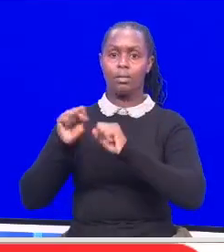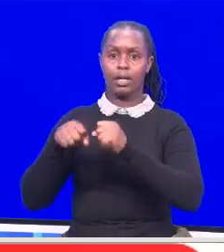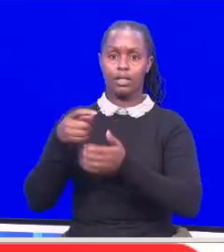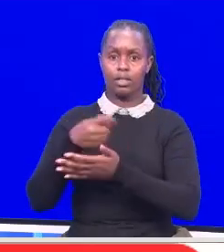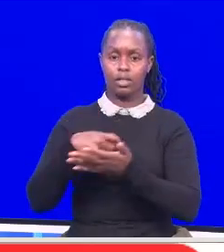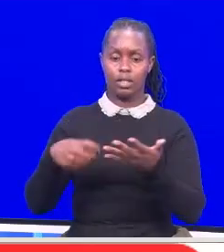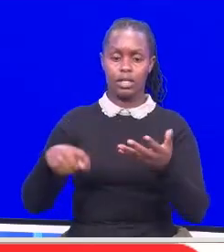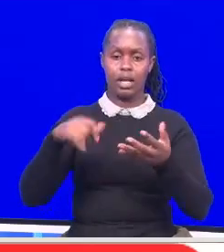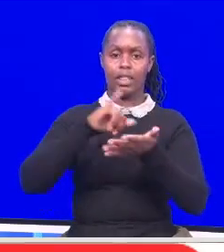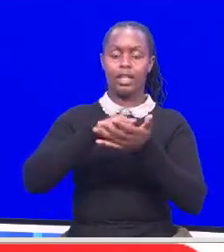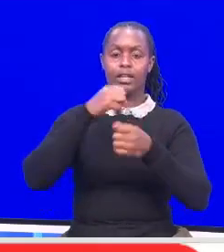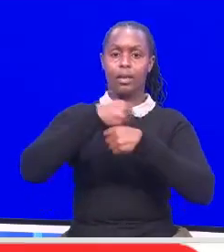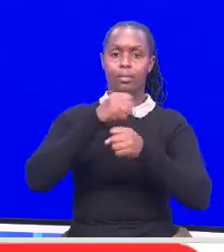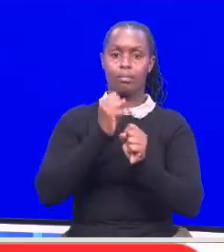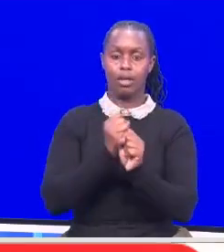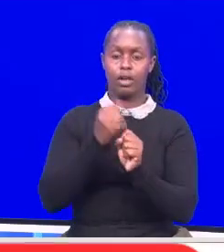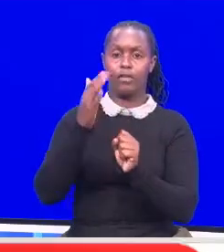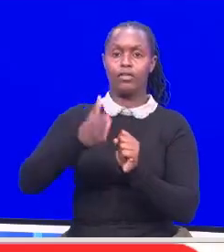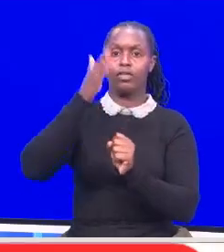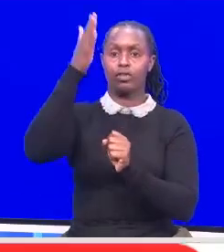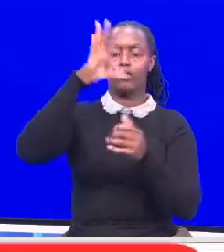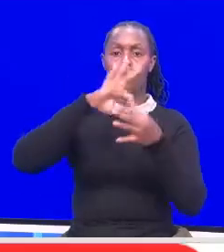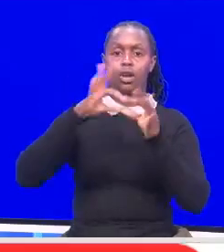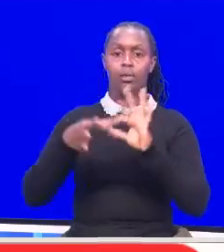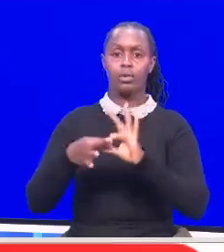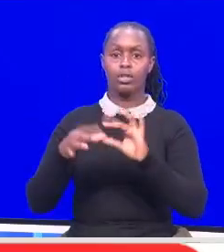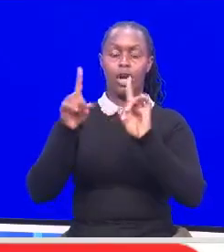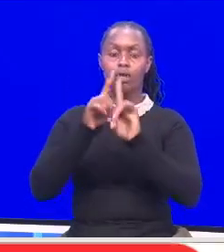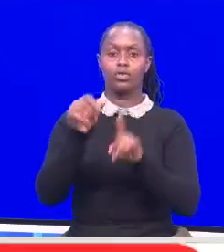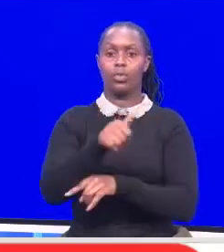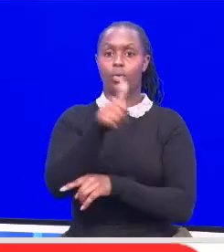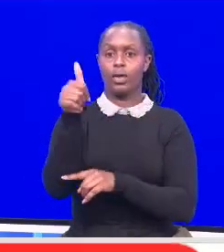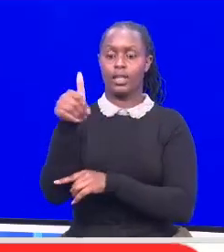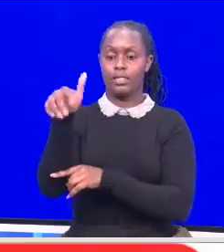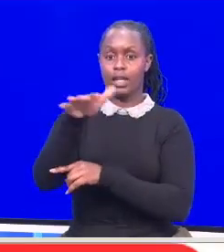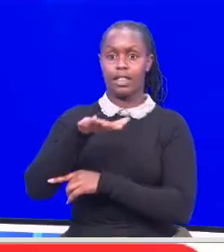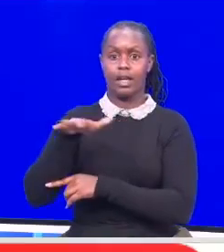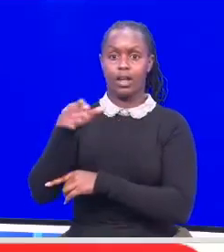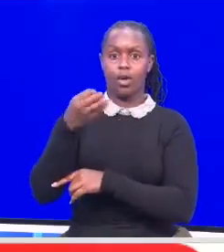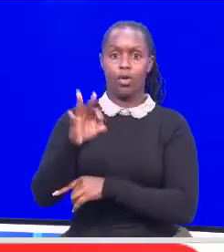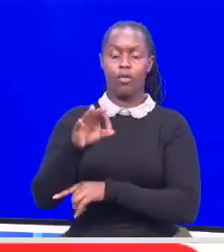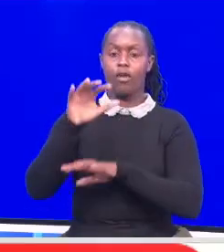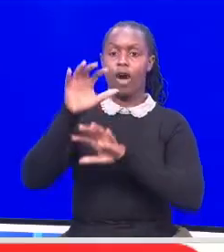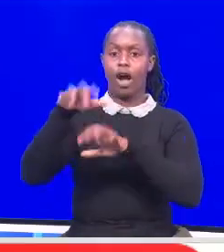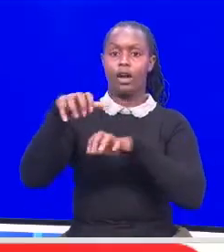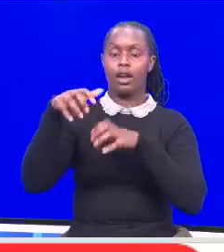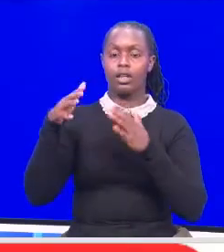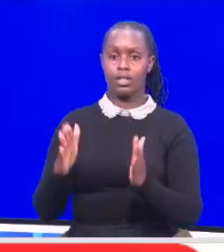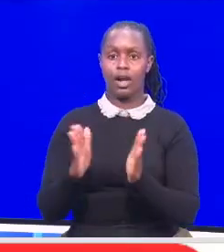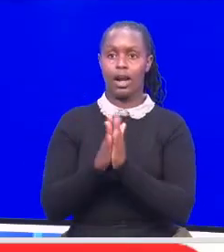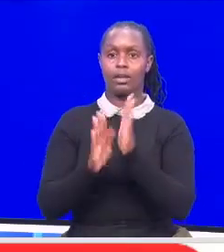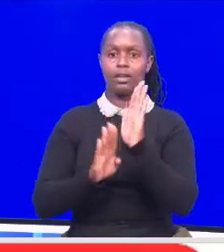shaping future cooperation, among others, in the field of agriculture and rural development.